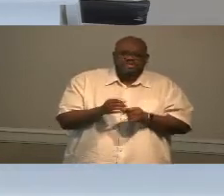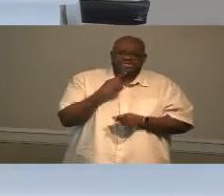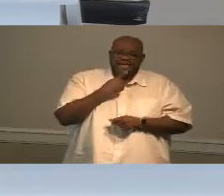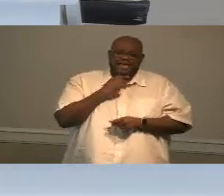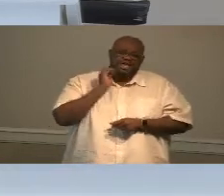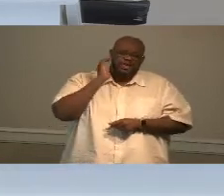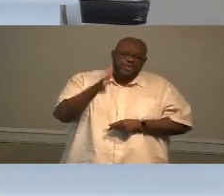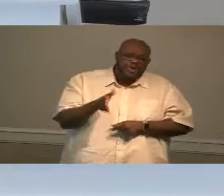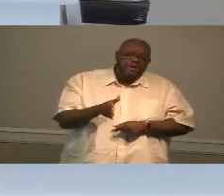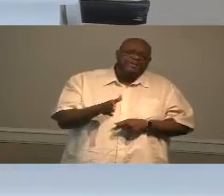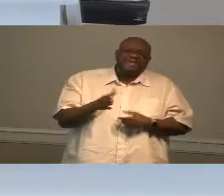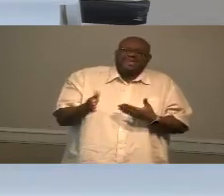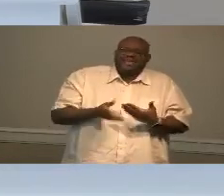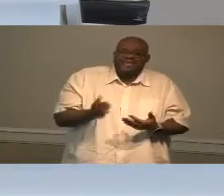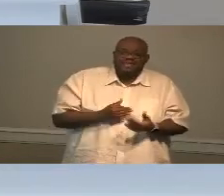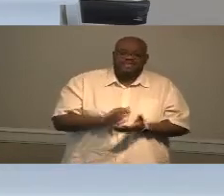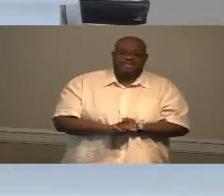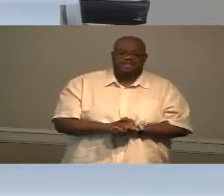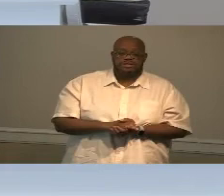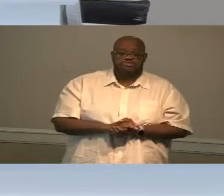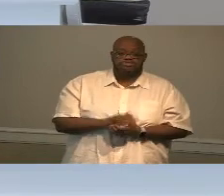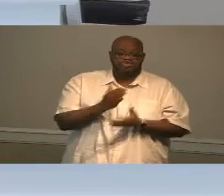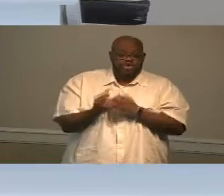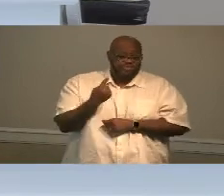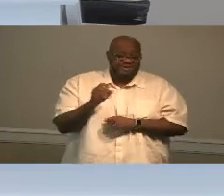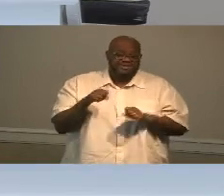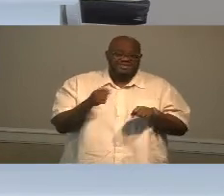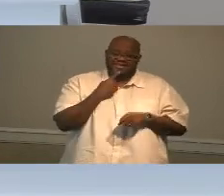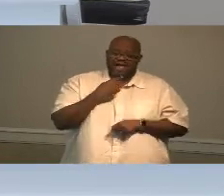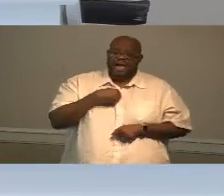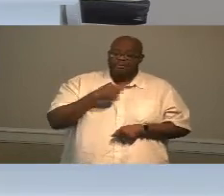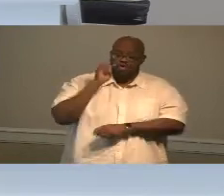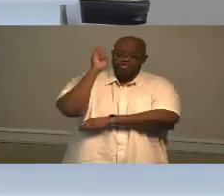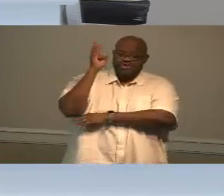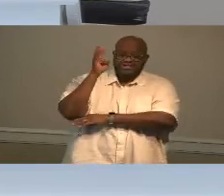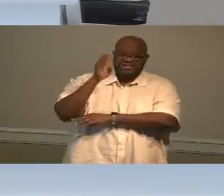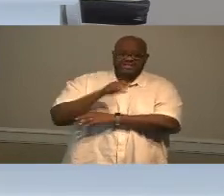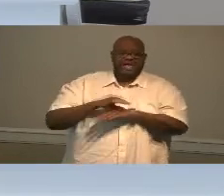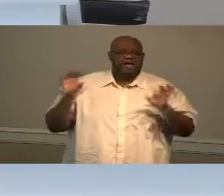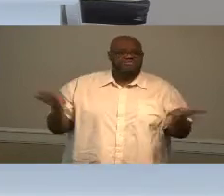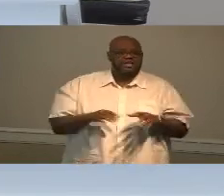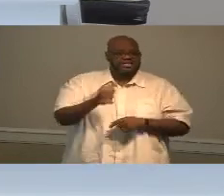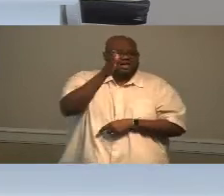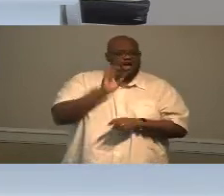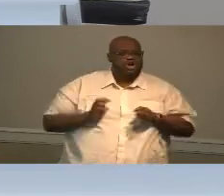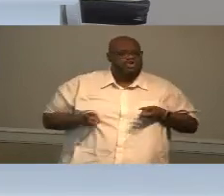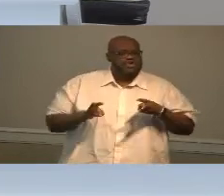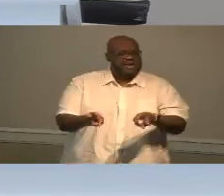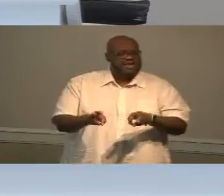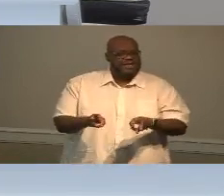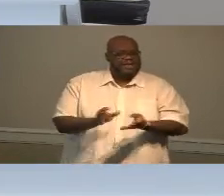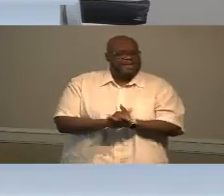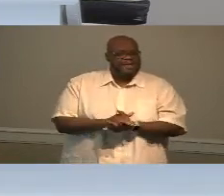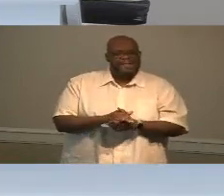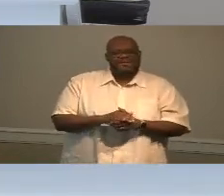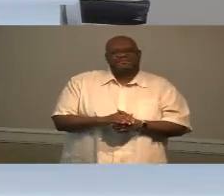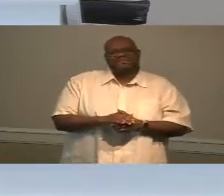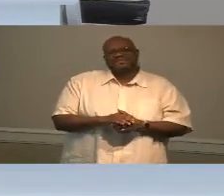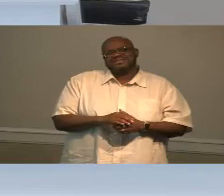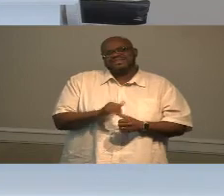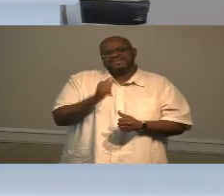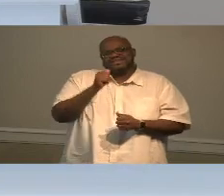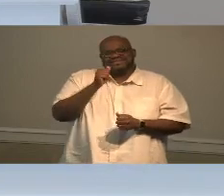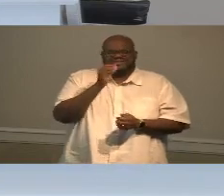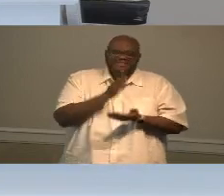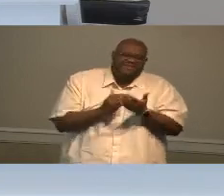a witness. I know firsthand. Been trying to do it God's way, but there's always something. There's always a setback.